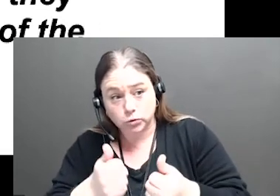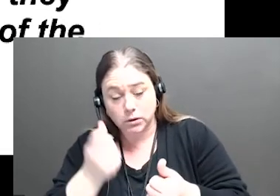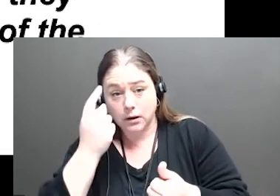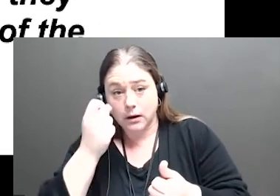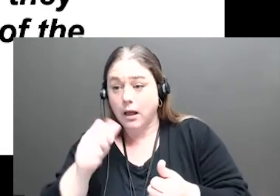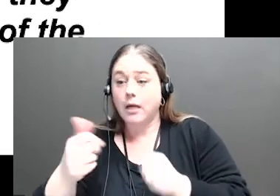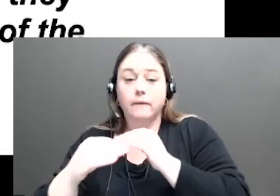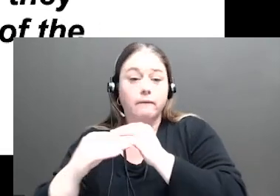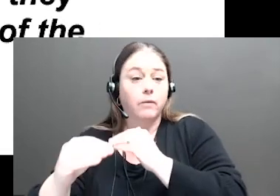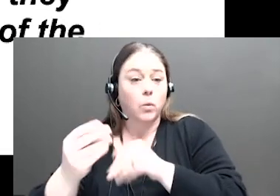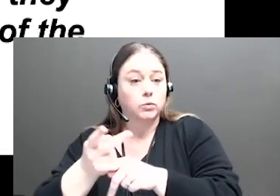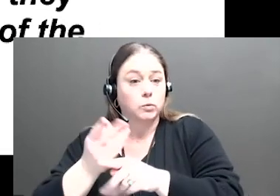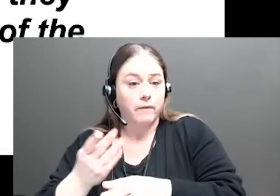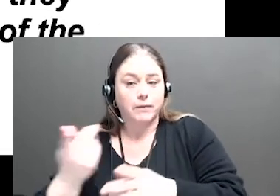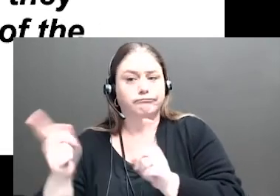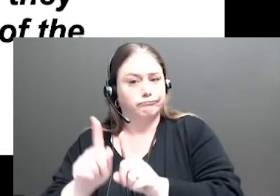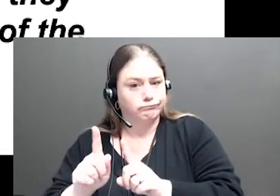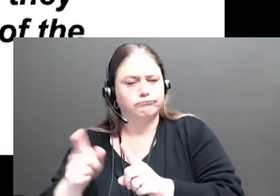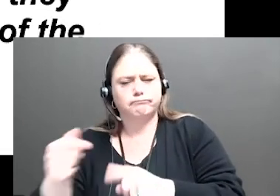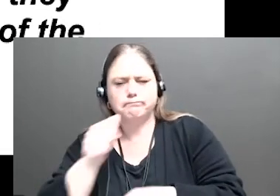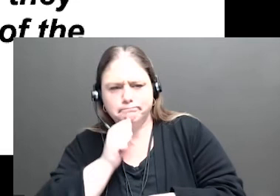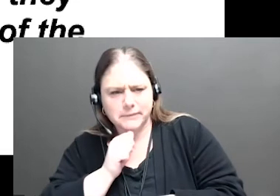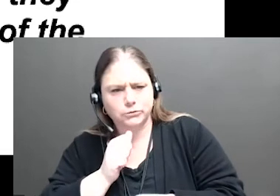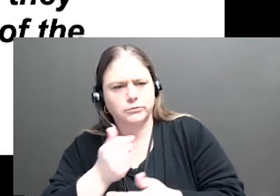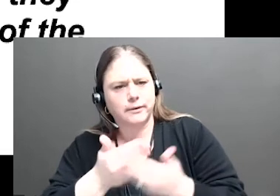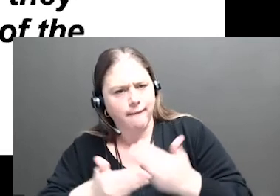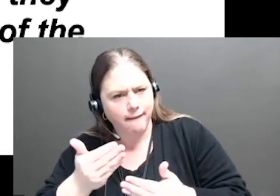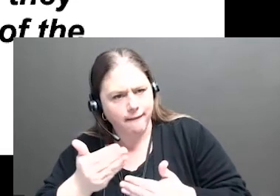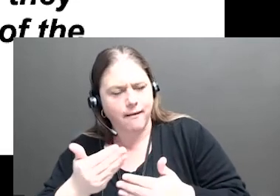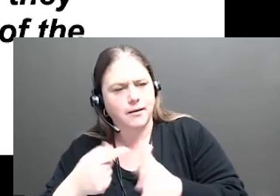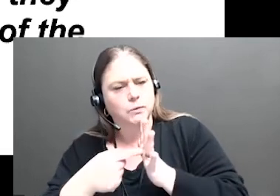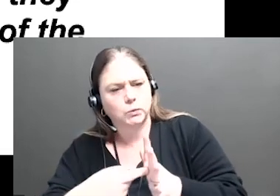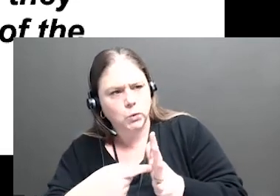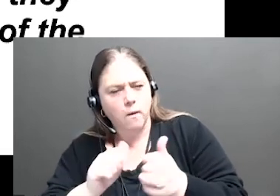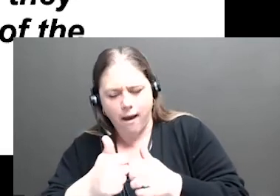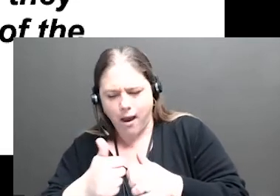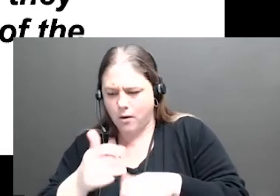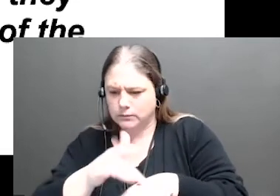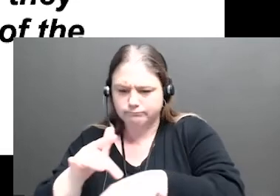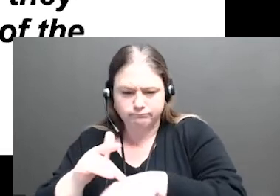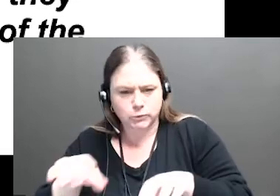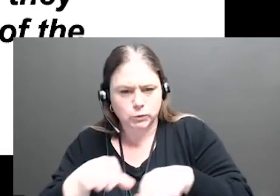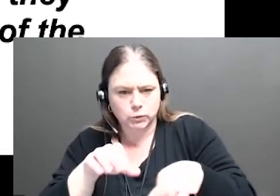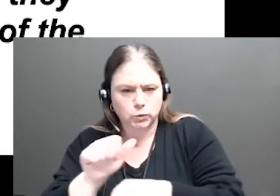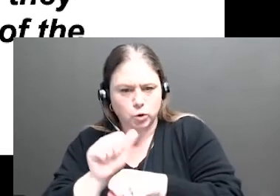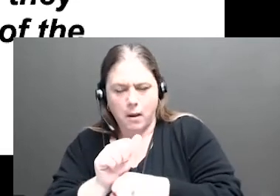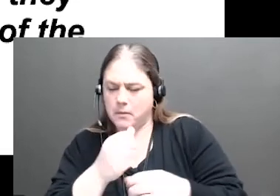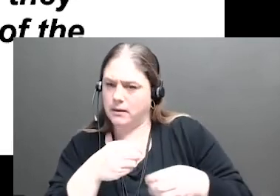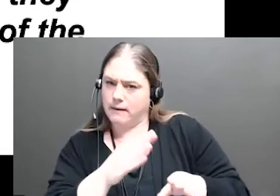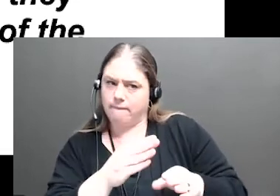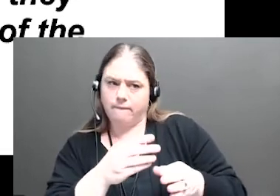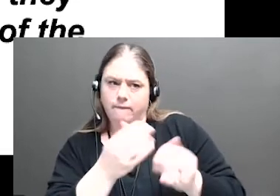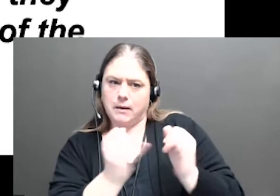kind and patient. She showed him how to do the job and also allowed him the freedom to work on his own and problem solve. She built a rapport